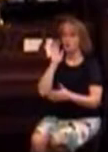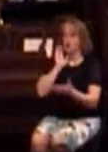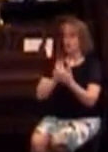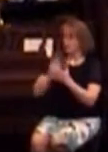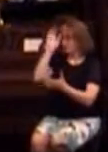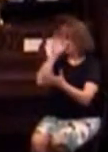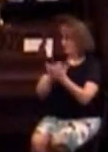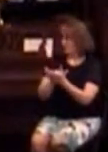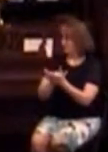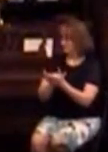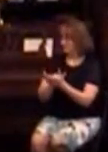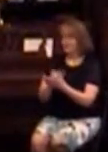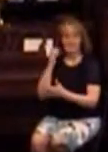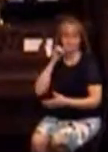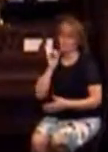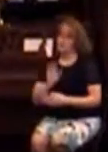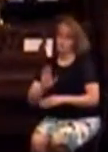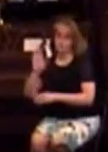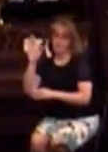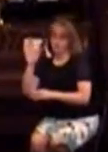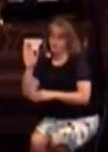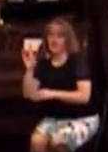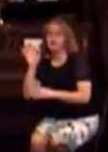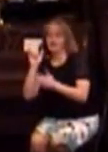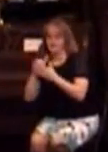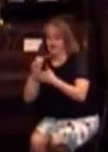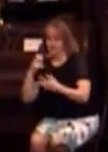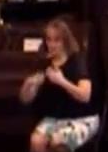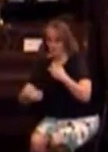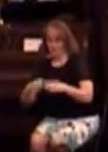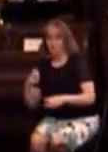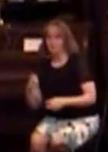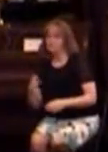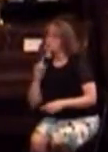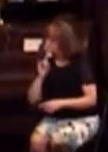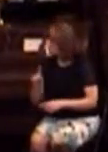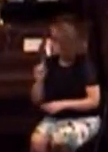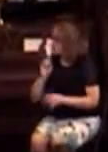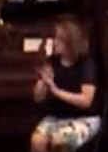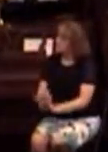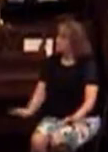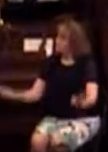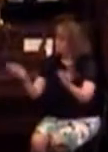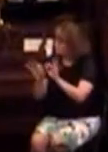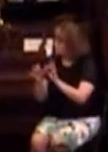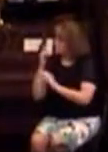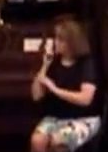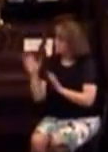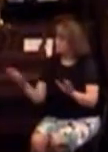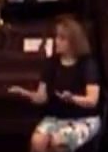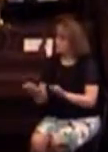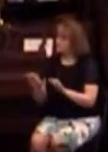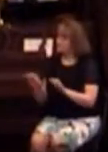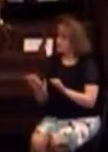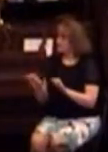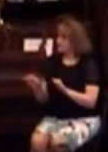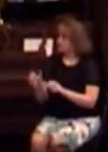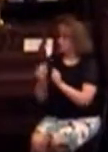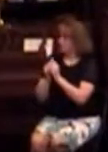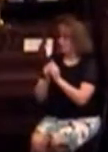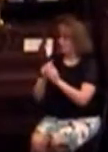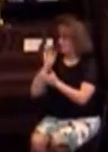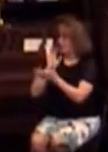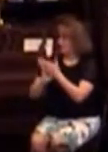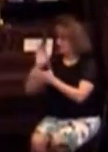problem. Okay, that was a problem. That's very, very important. It's important. Is it urgent? No,